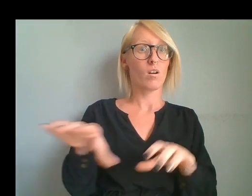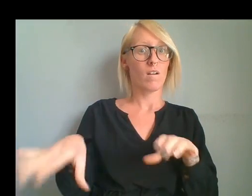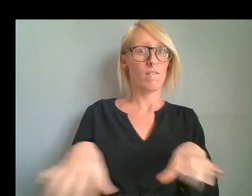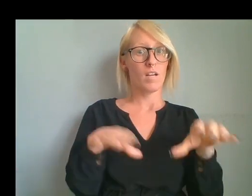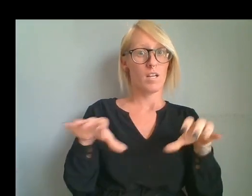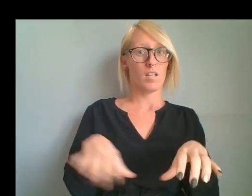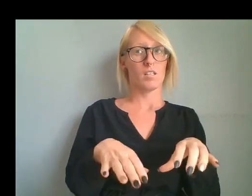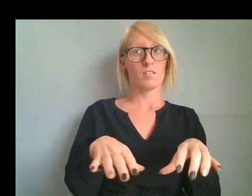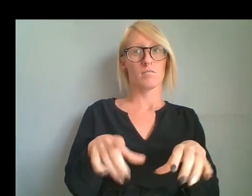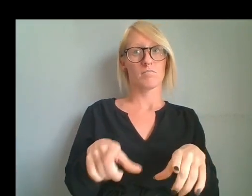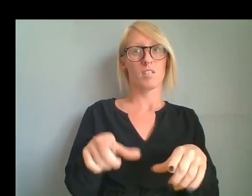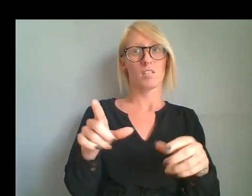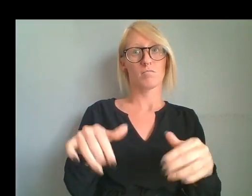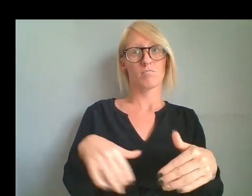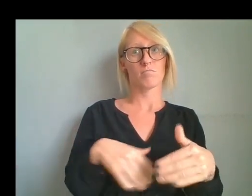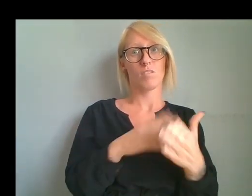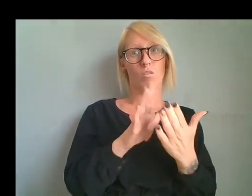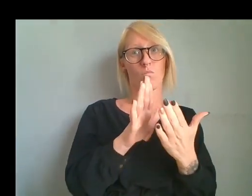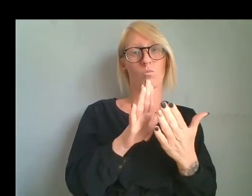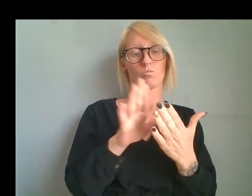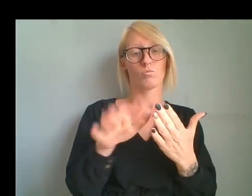way that you get more people to attend.